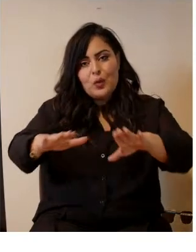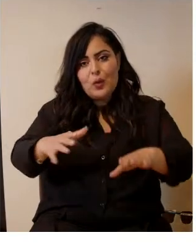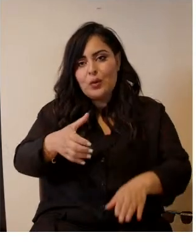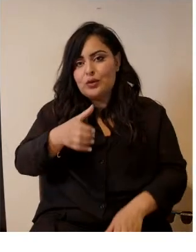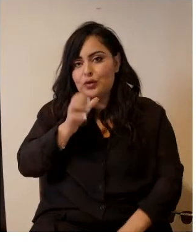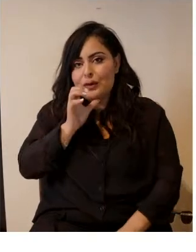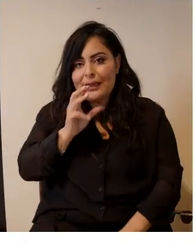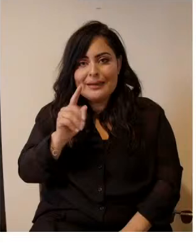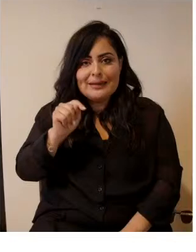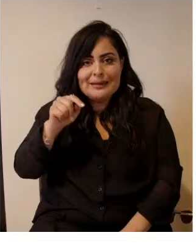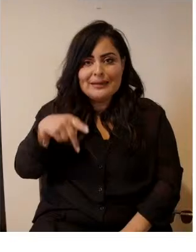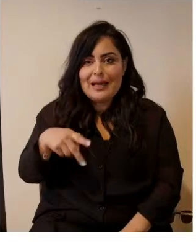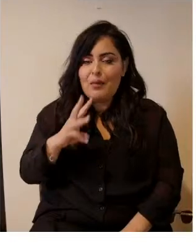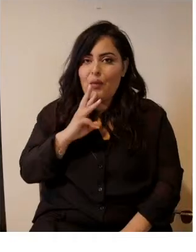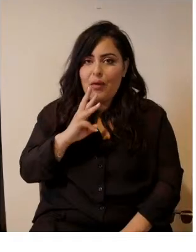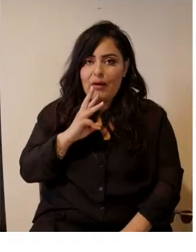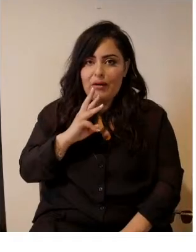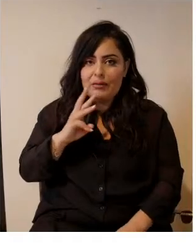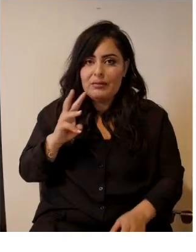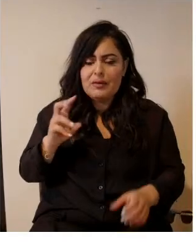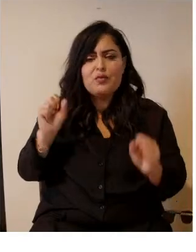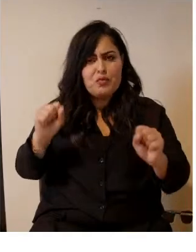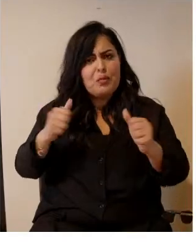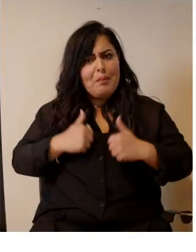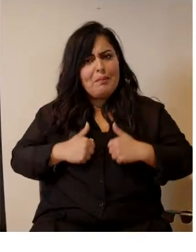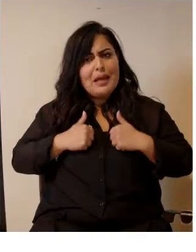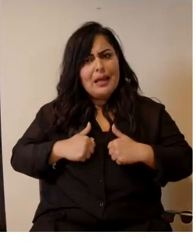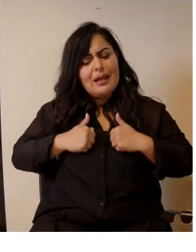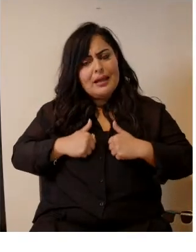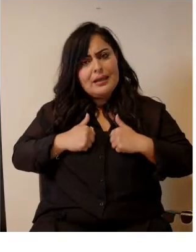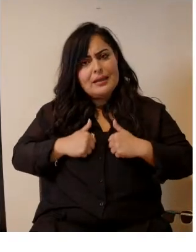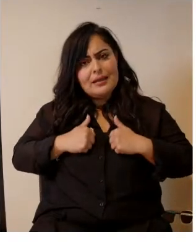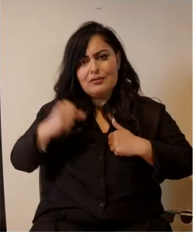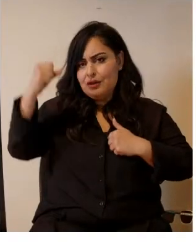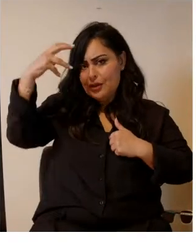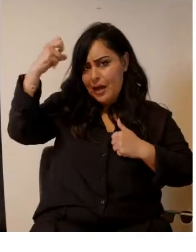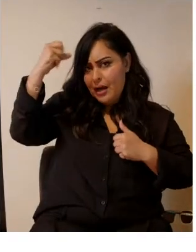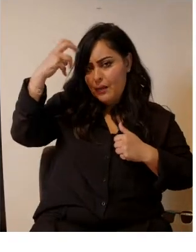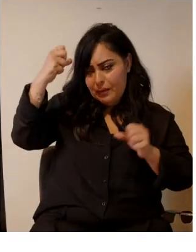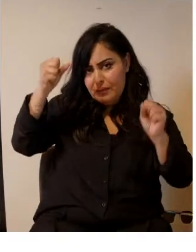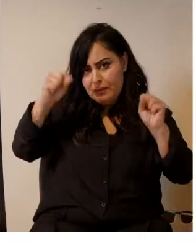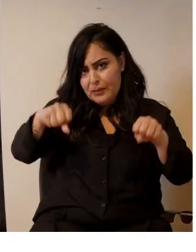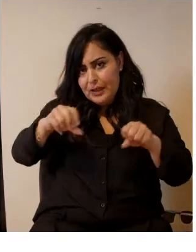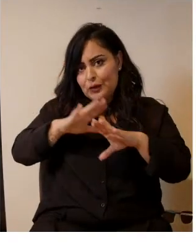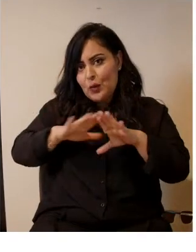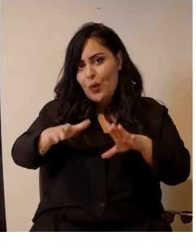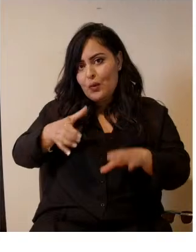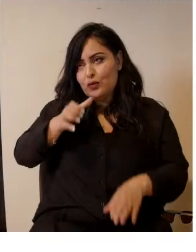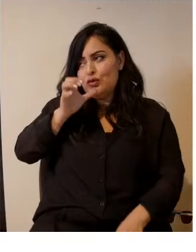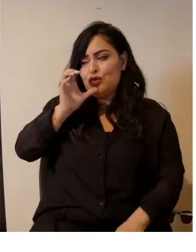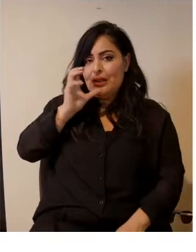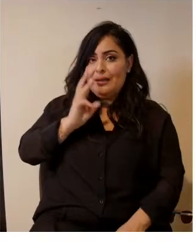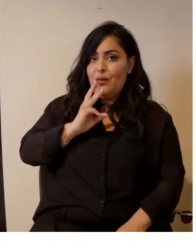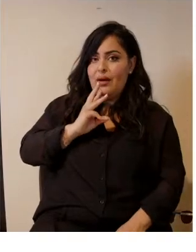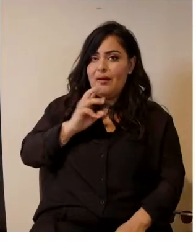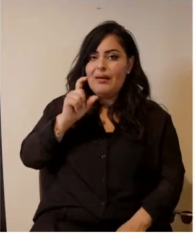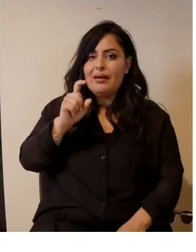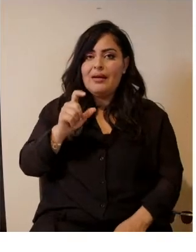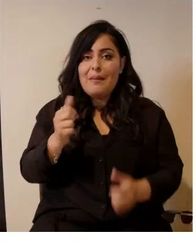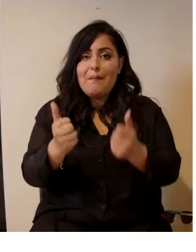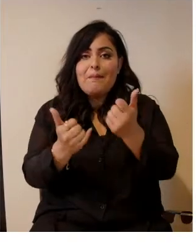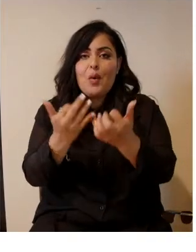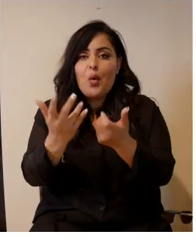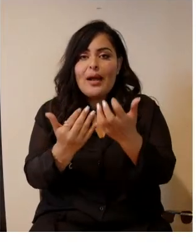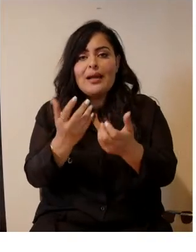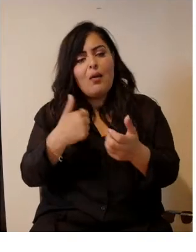tap water. You can bathe, you can take a shower, do not drink it. Boiling it does not